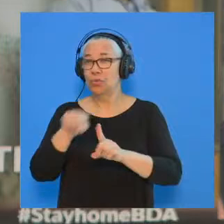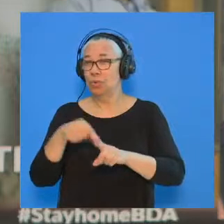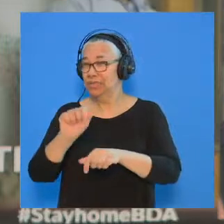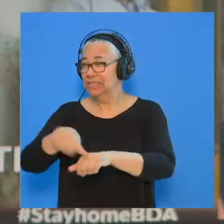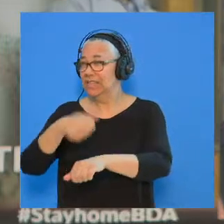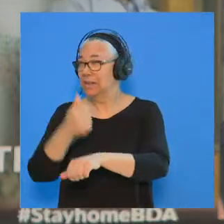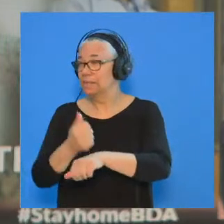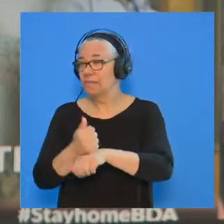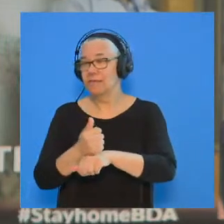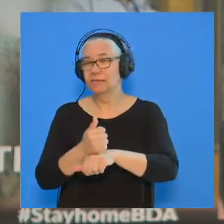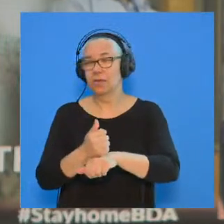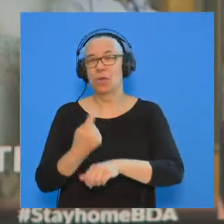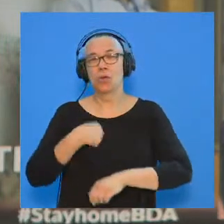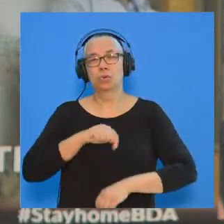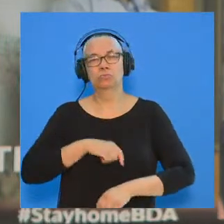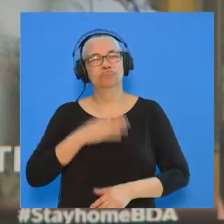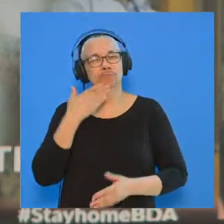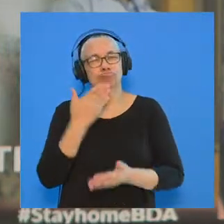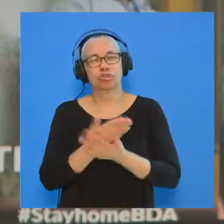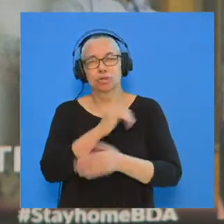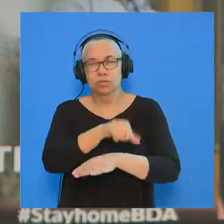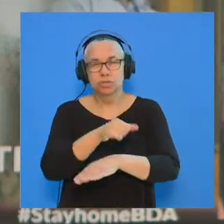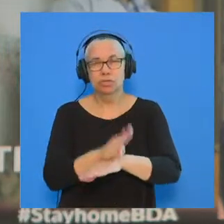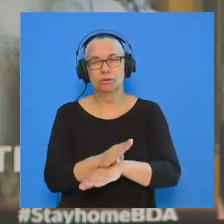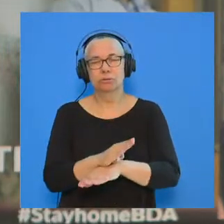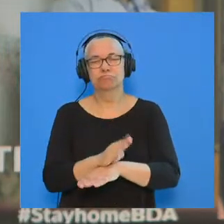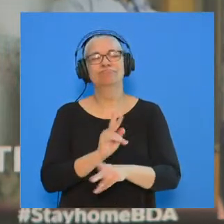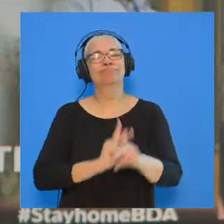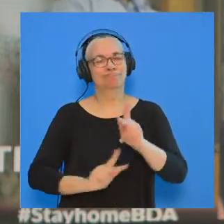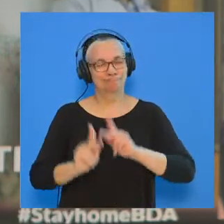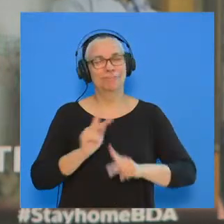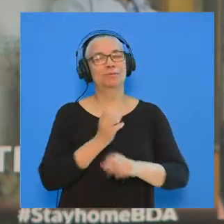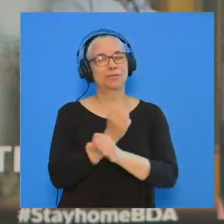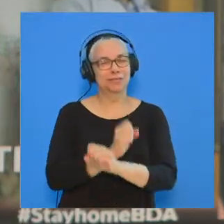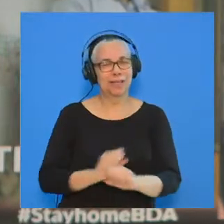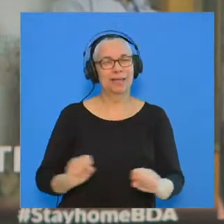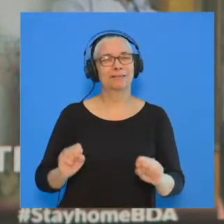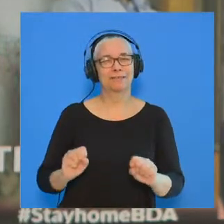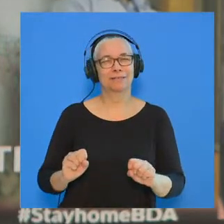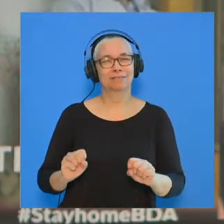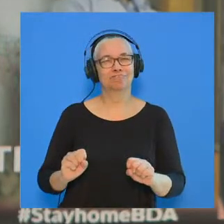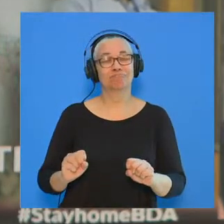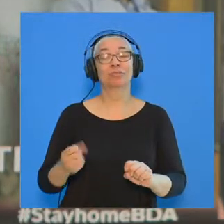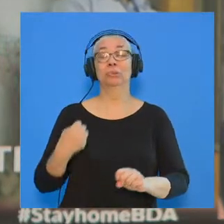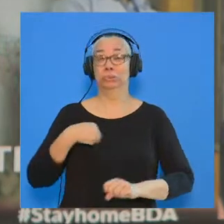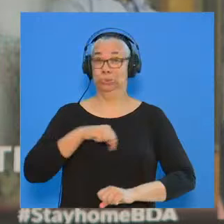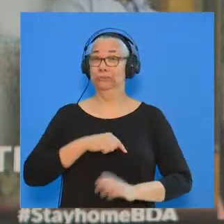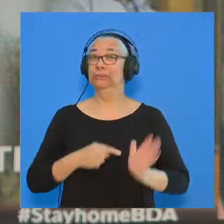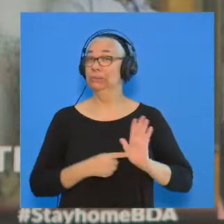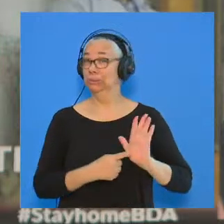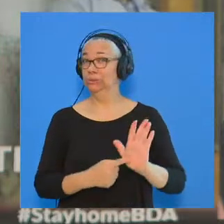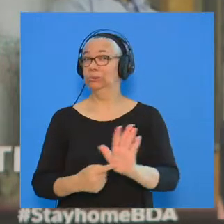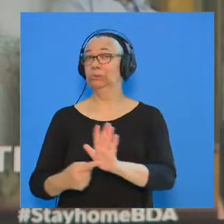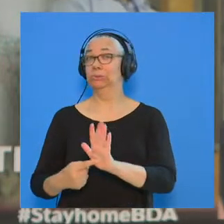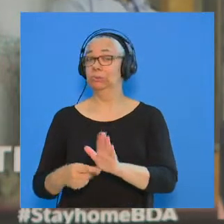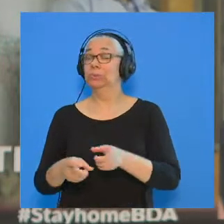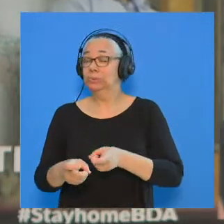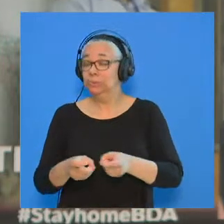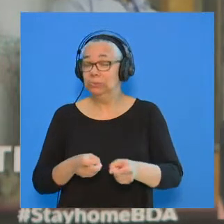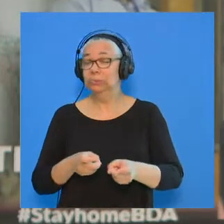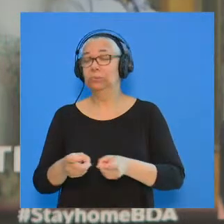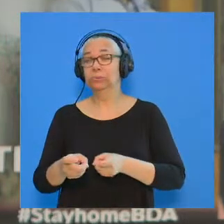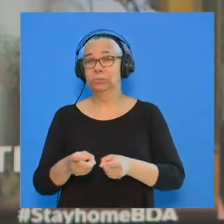items, we will do a very good job of keeping persons safe. I think that we have demonstrated how we've managed to be able